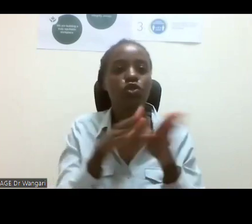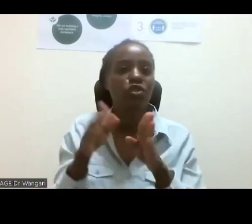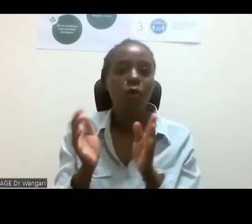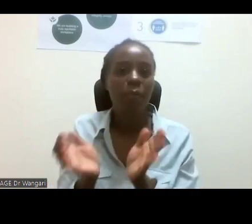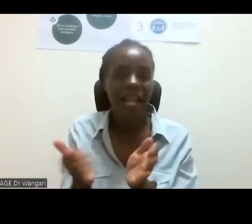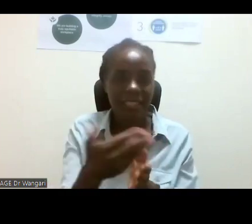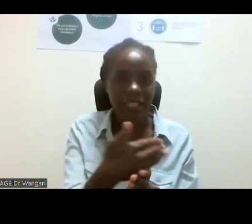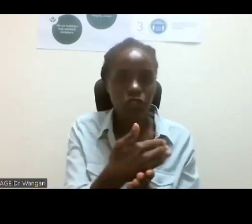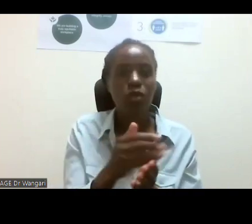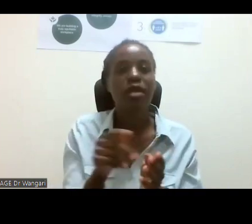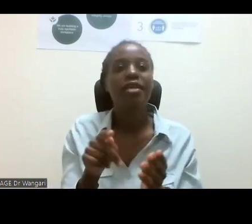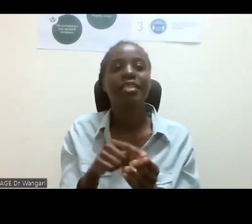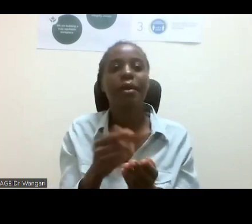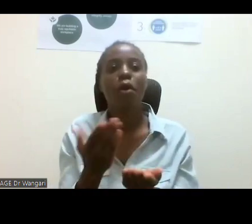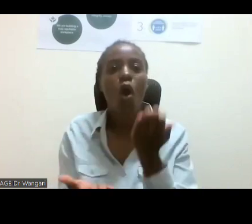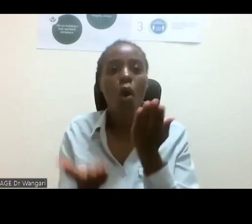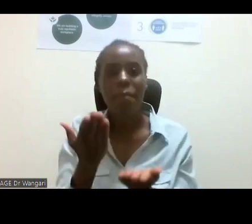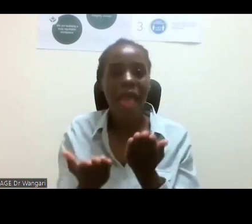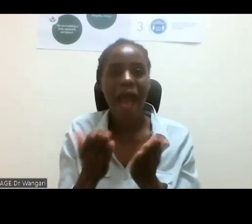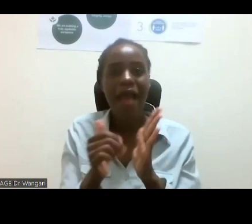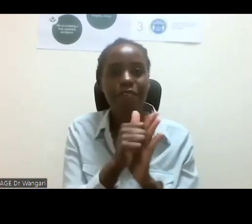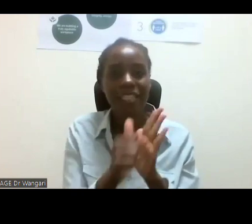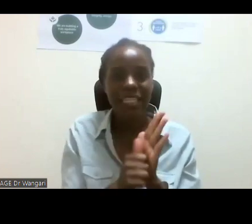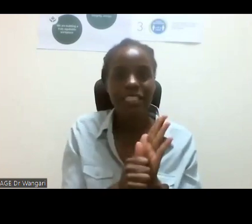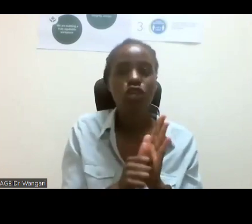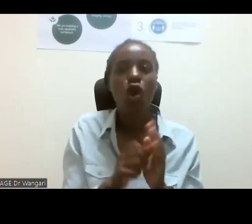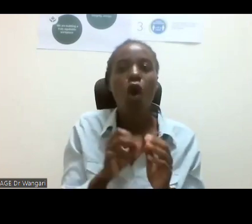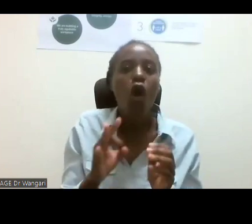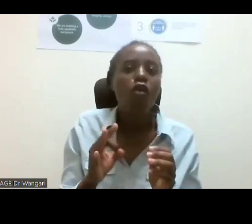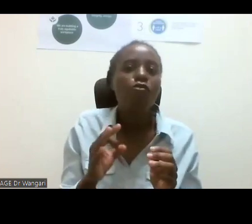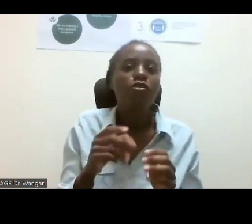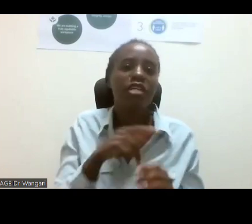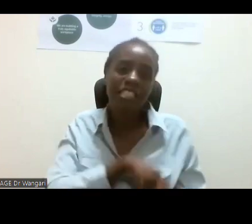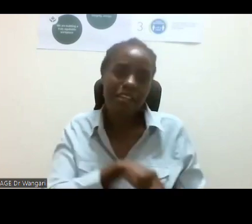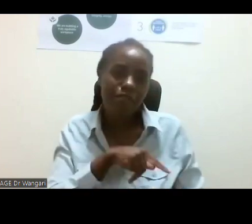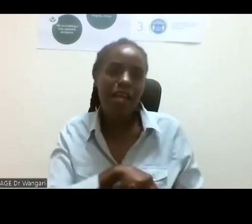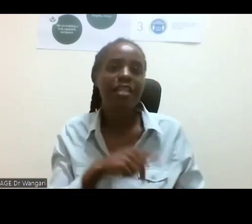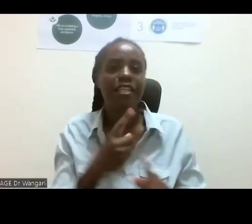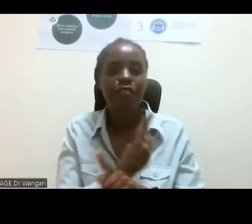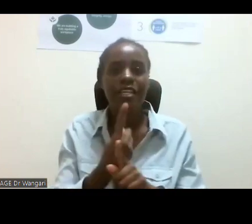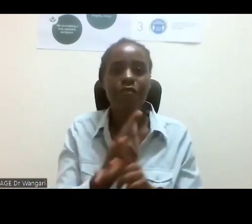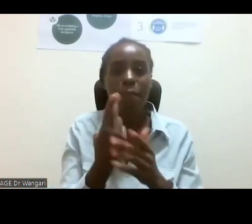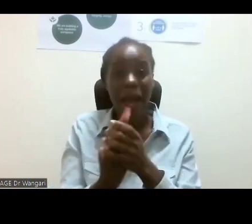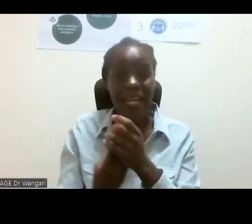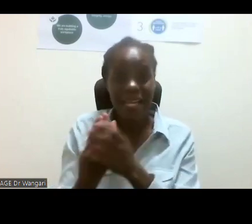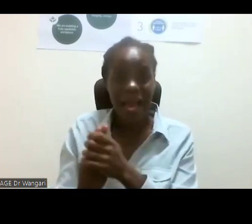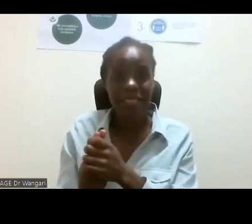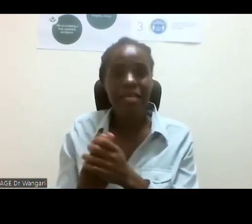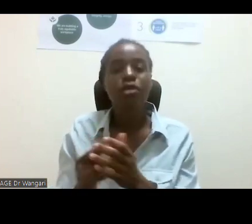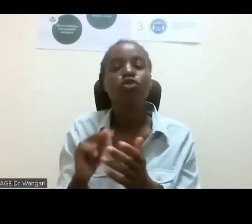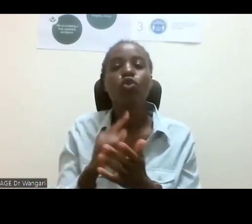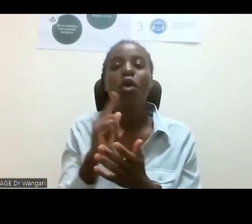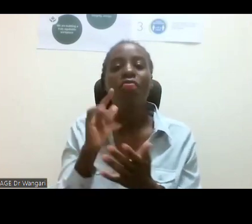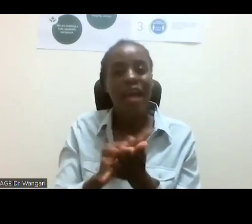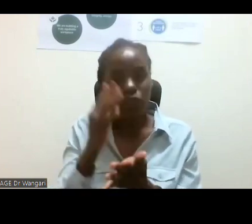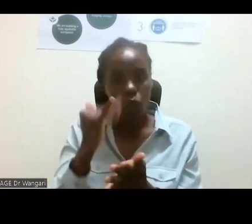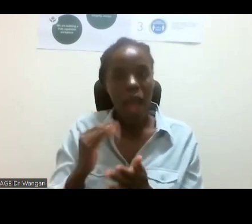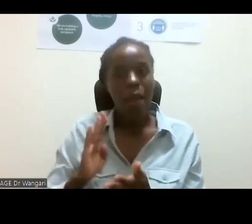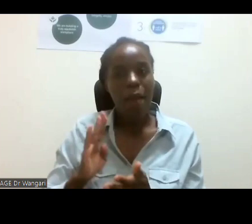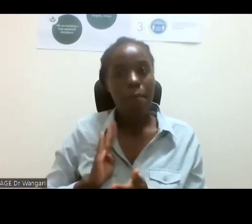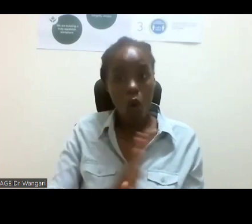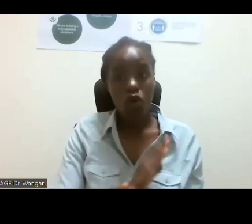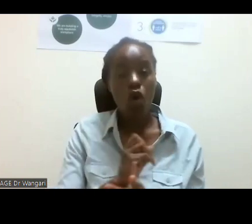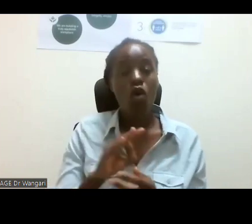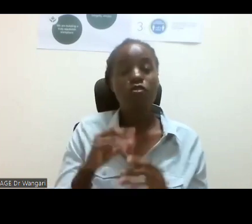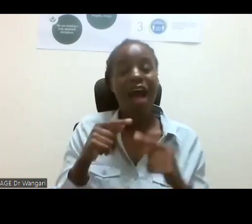and comparative advantage of various implementing partners. It is on this basis that the anti-FGM board has partnered with various institutions such